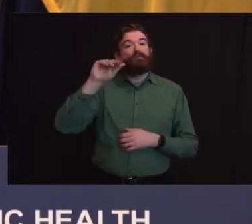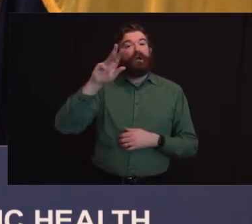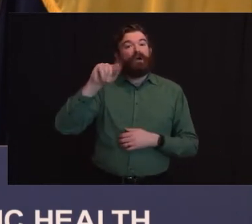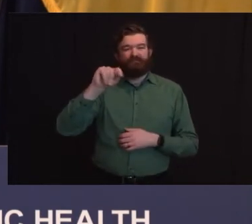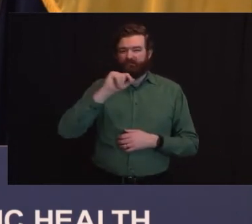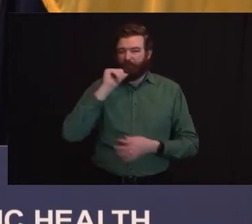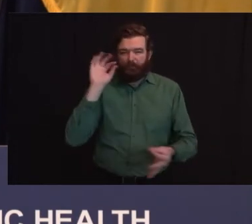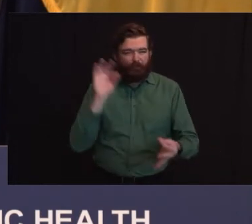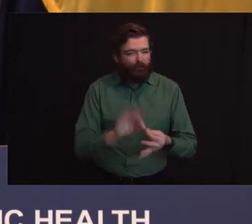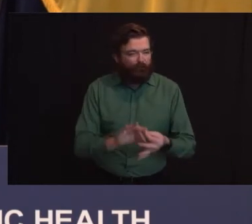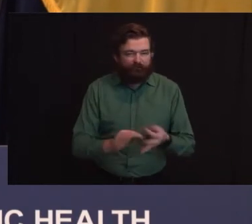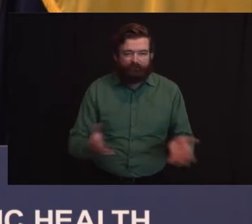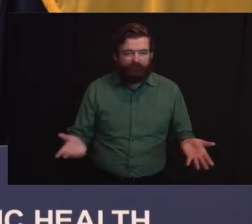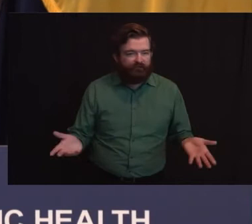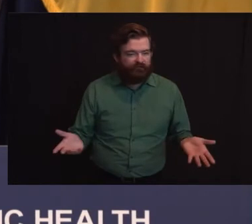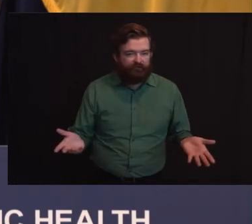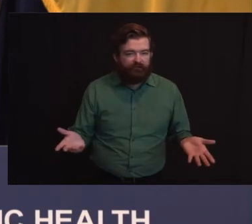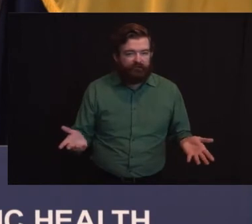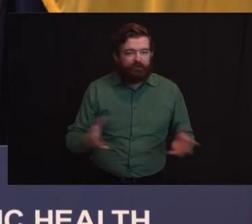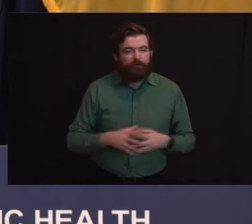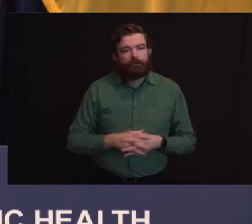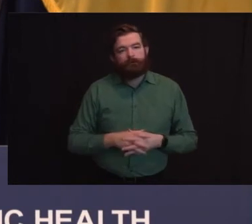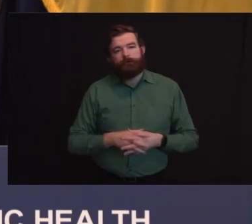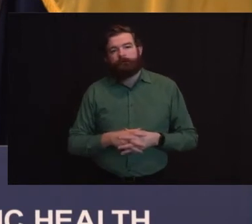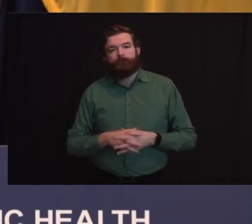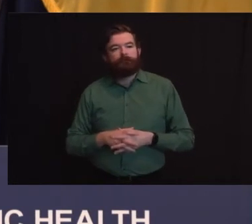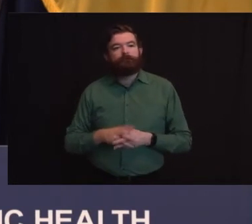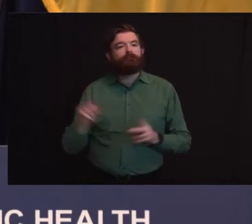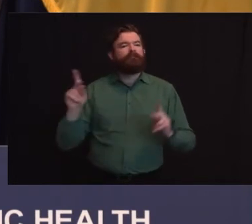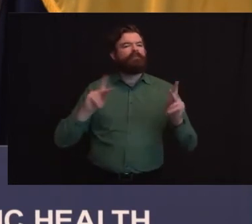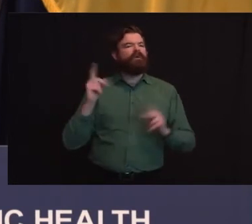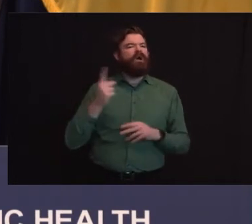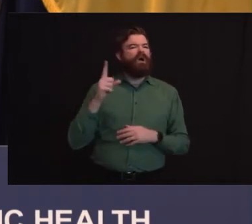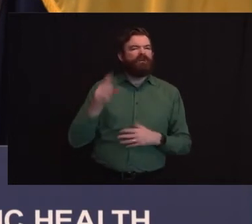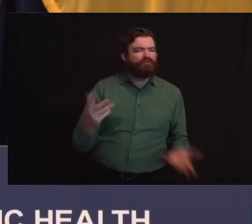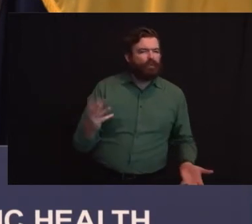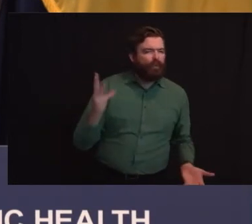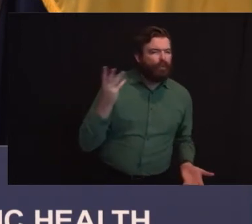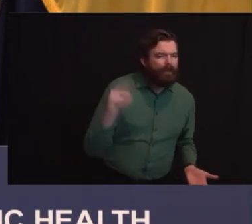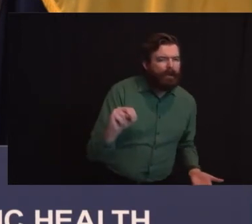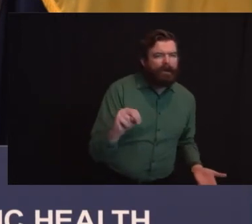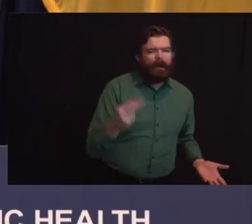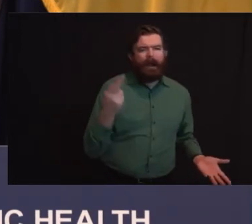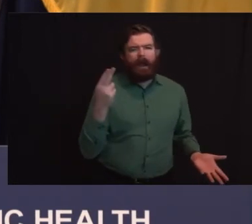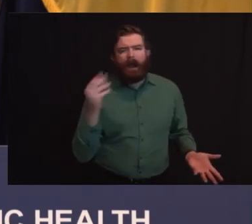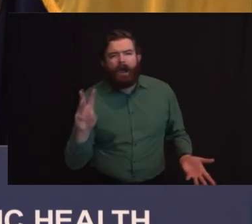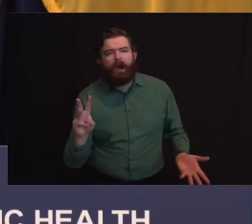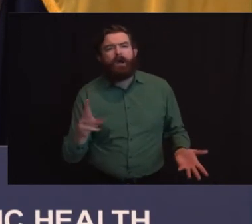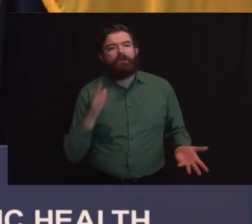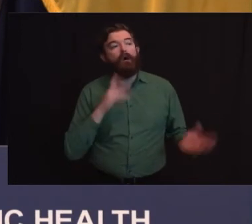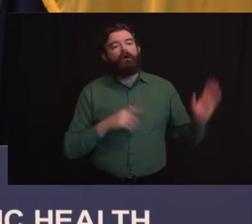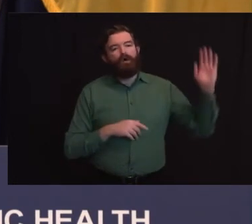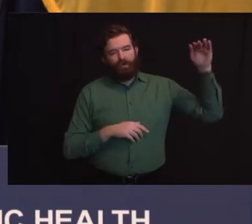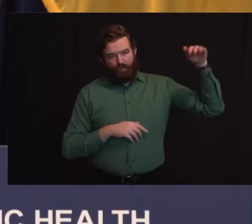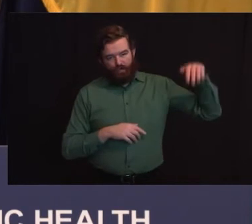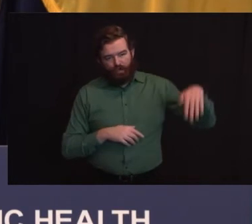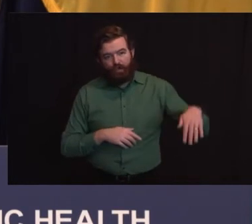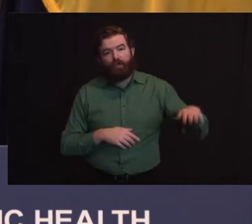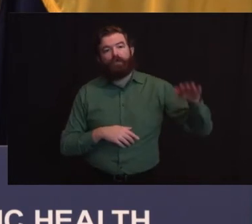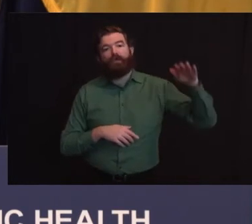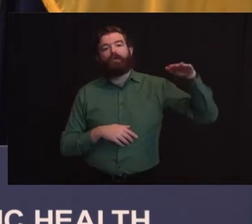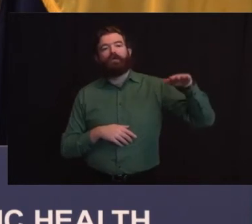day, sometimes a question of when or how, but they settle in at a level at their natural resting place. And